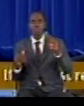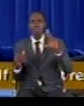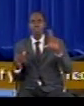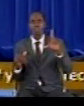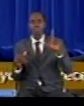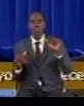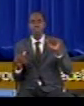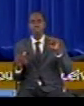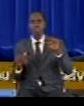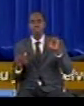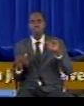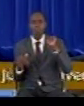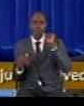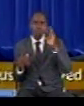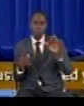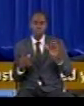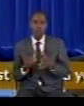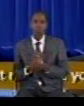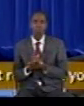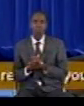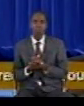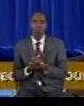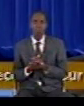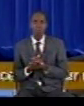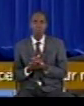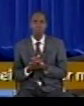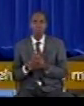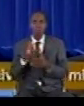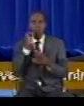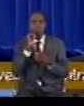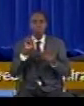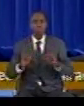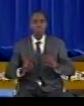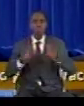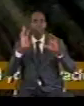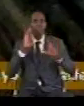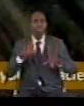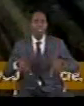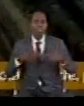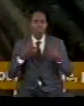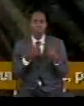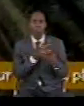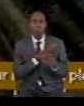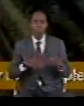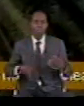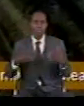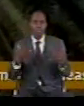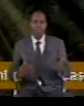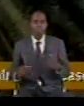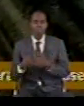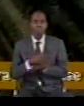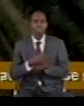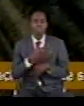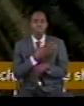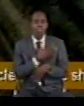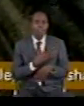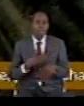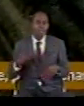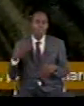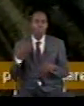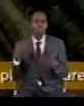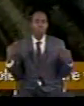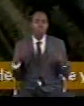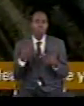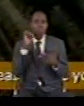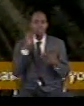Hamsatu Issa. She gave her life to Christ today, and the abdominal pain she was having